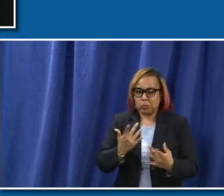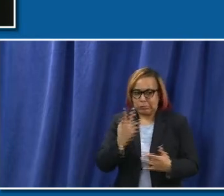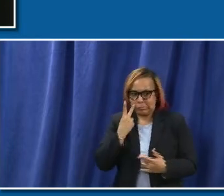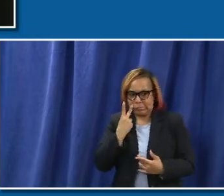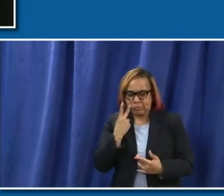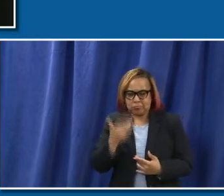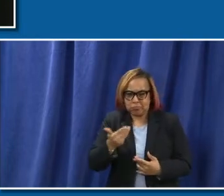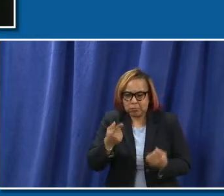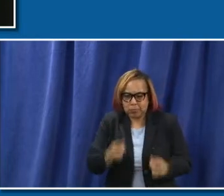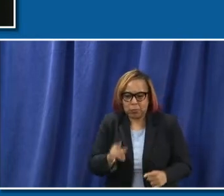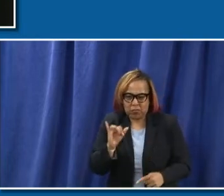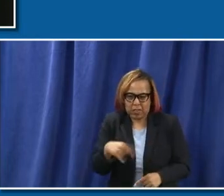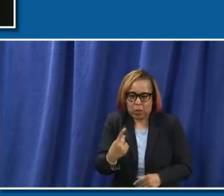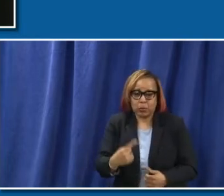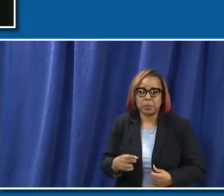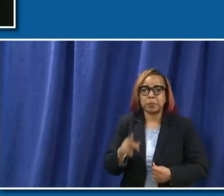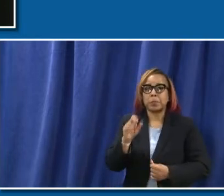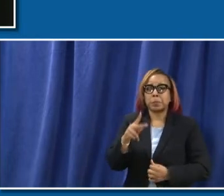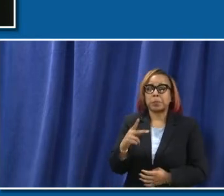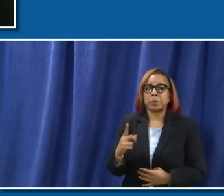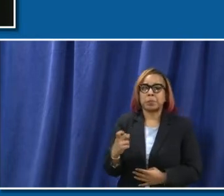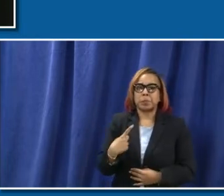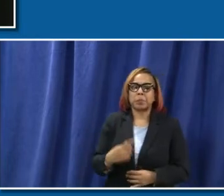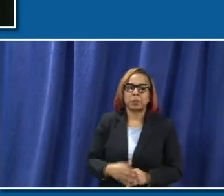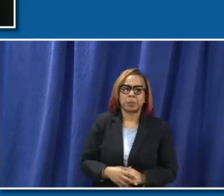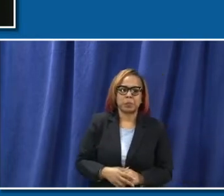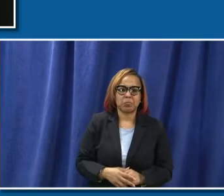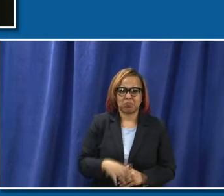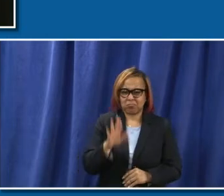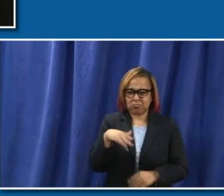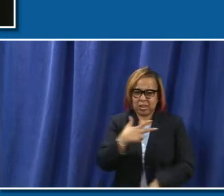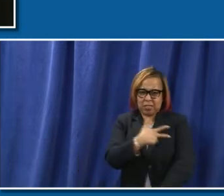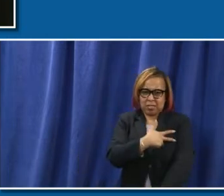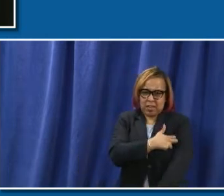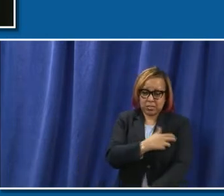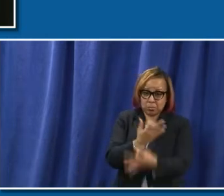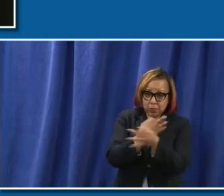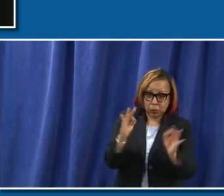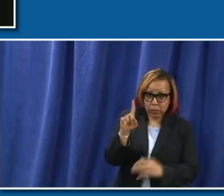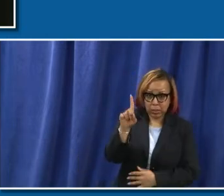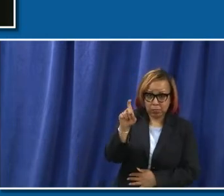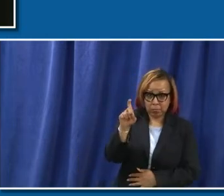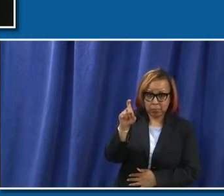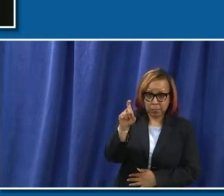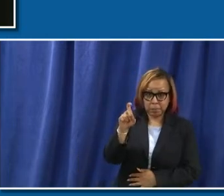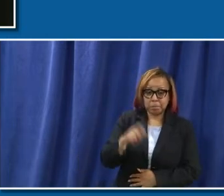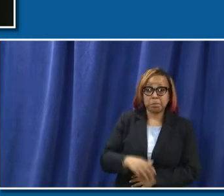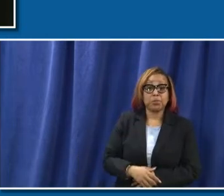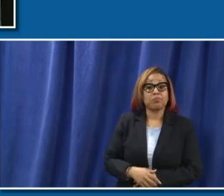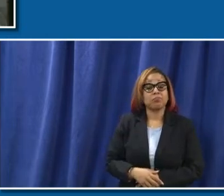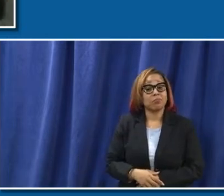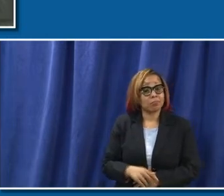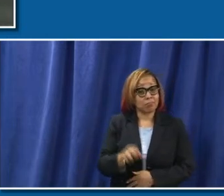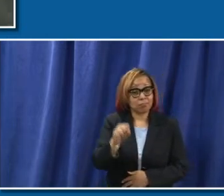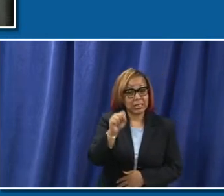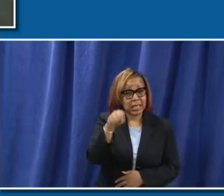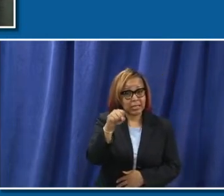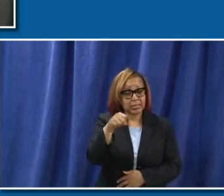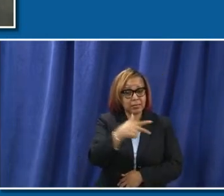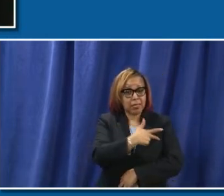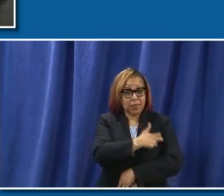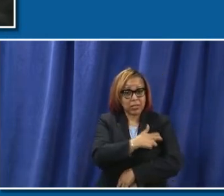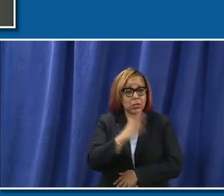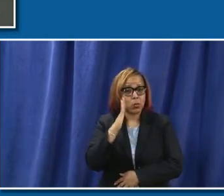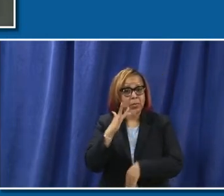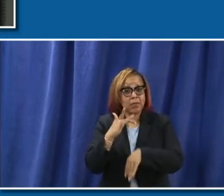that one. Okay, Faith Pennick, will the vaccine be free? So yes, the vaccine will